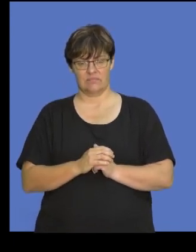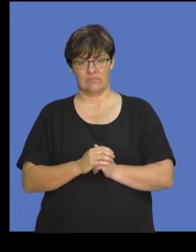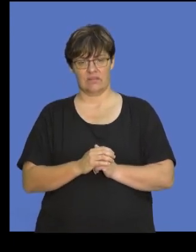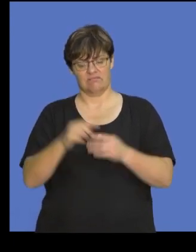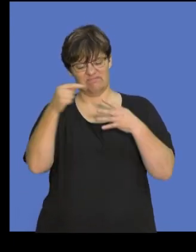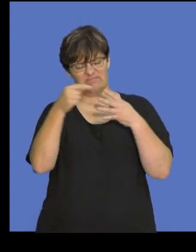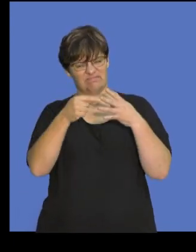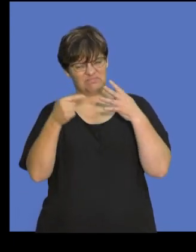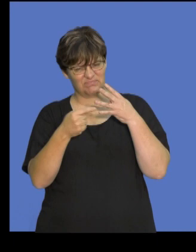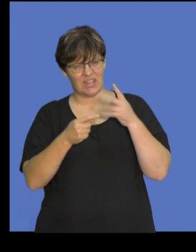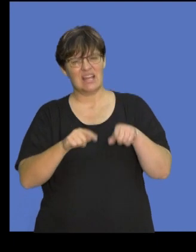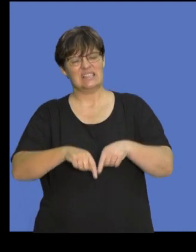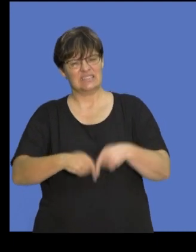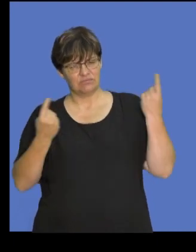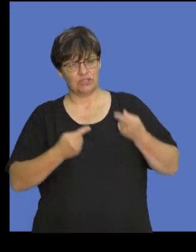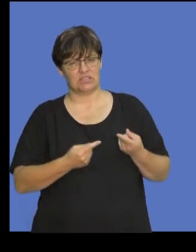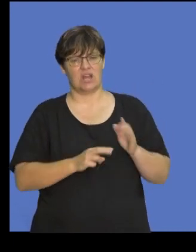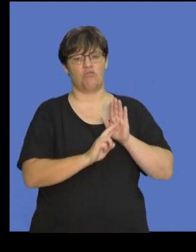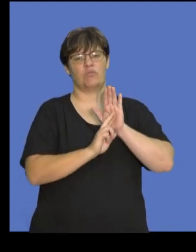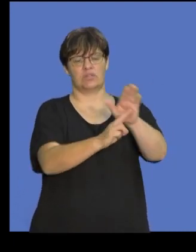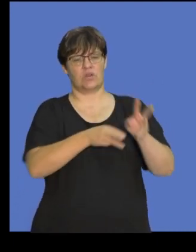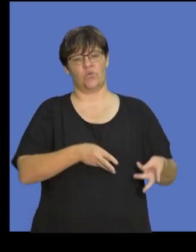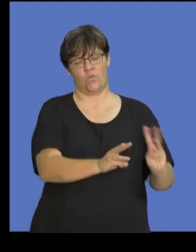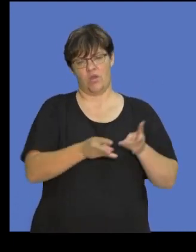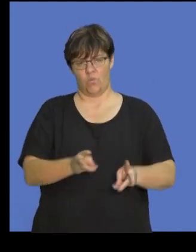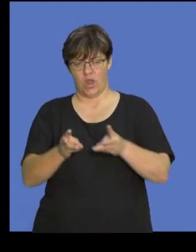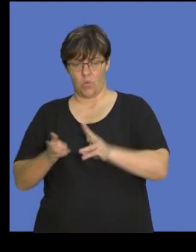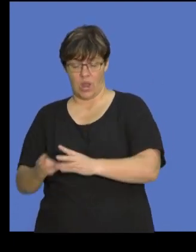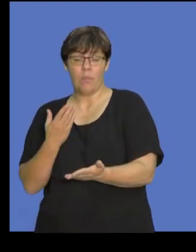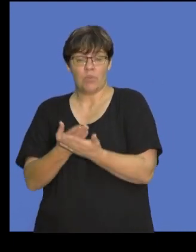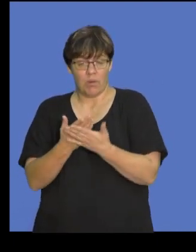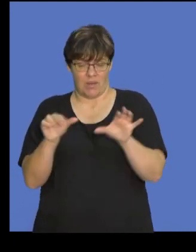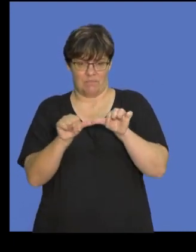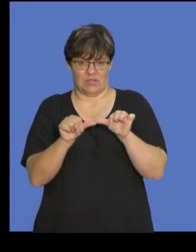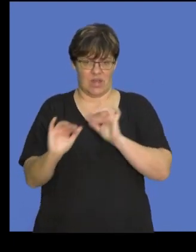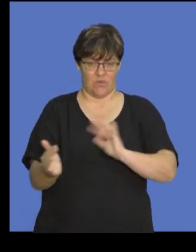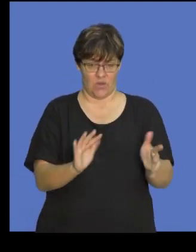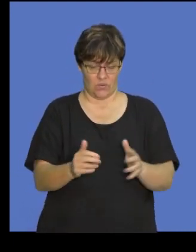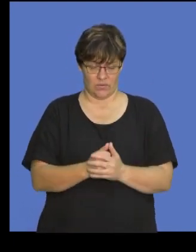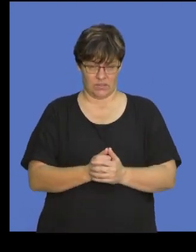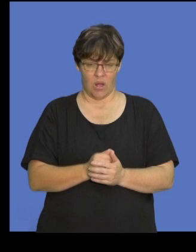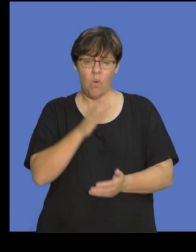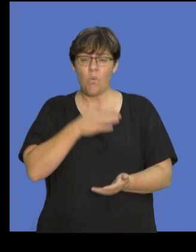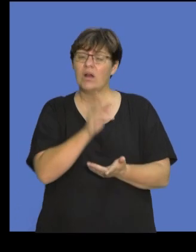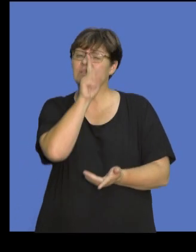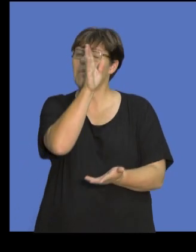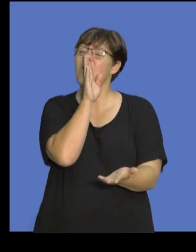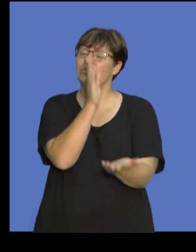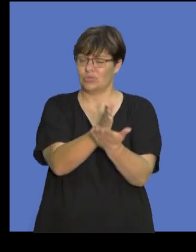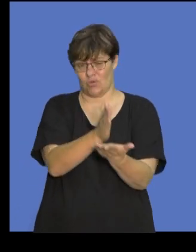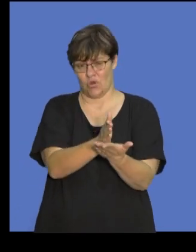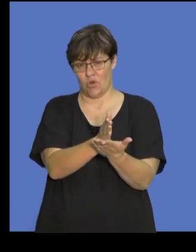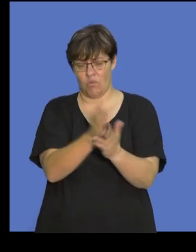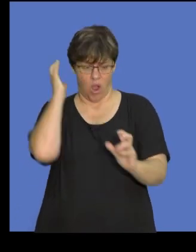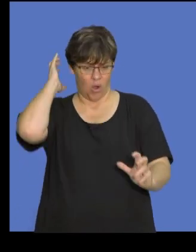0.25. So those are the ways of representing and measuring probability. I want you to make